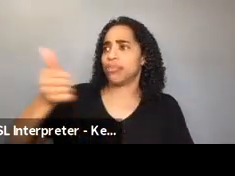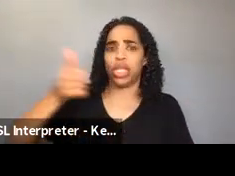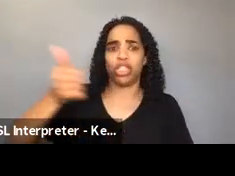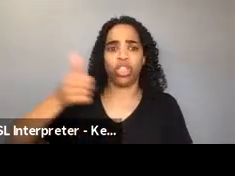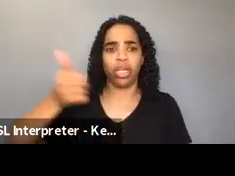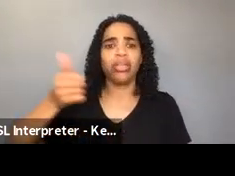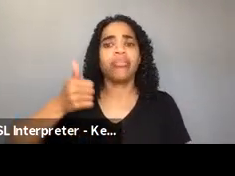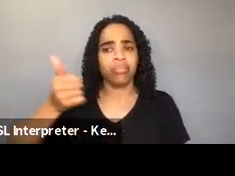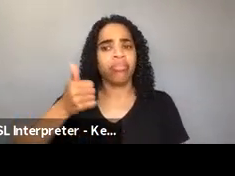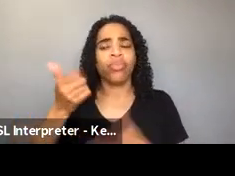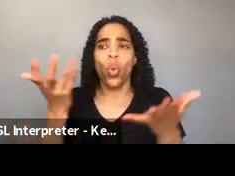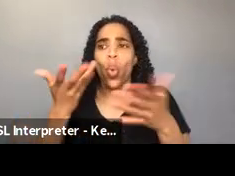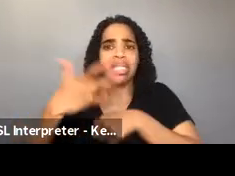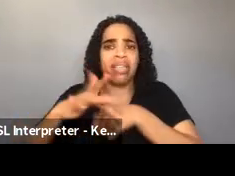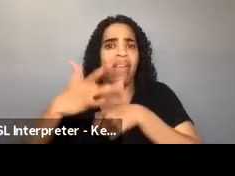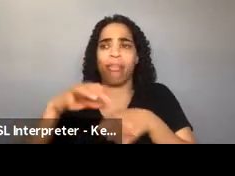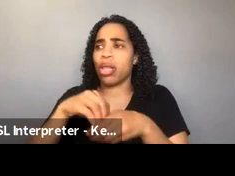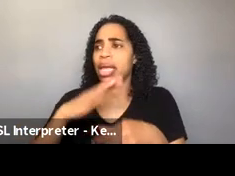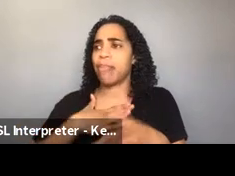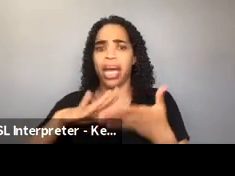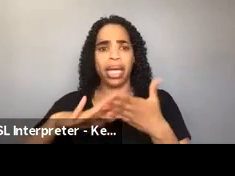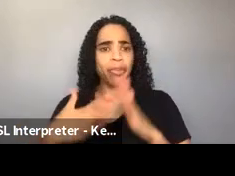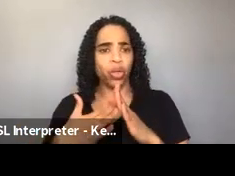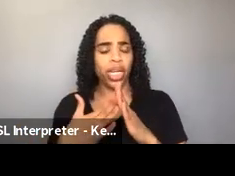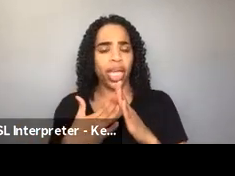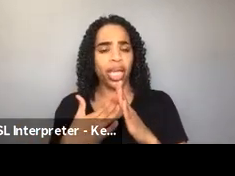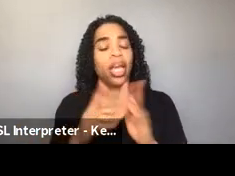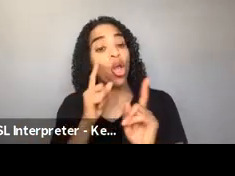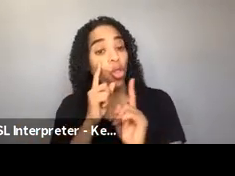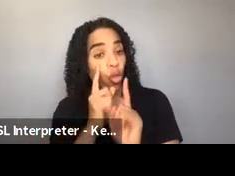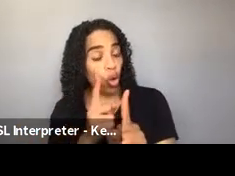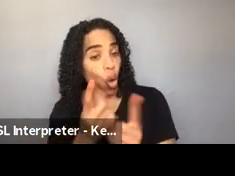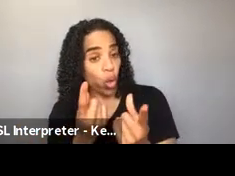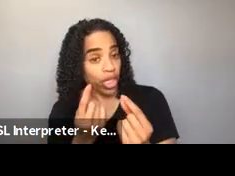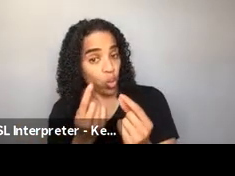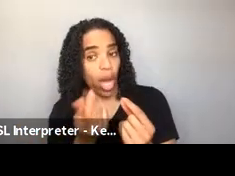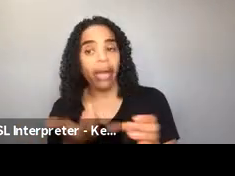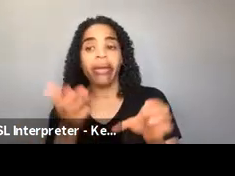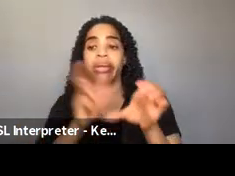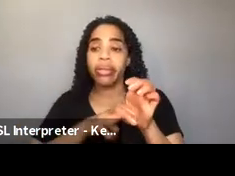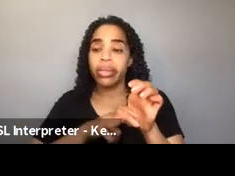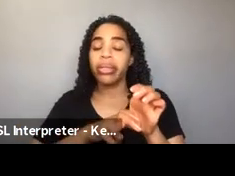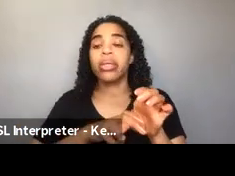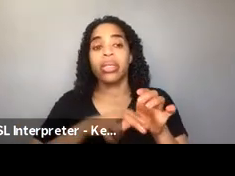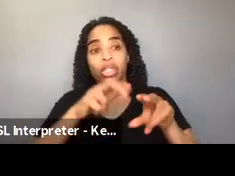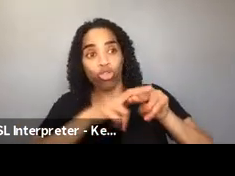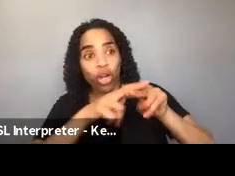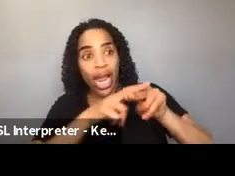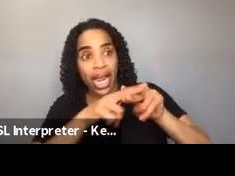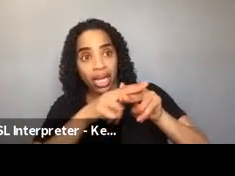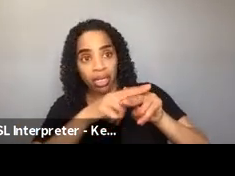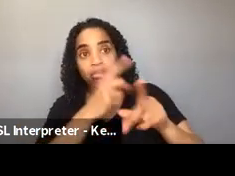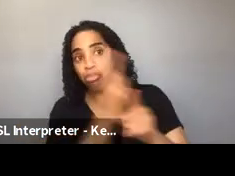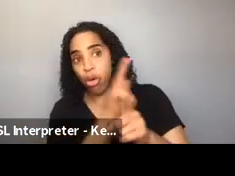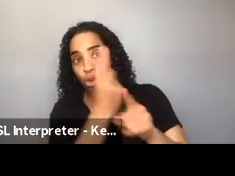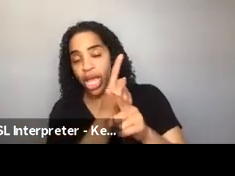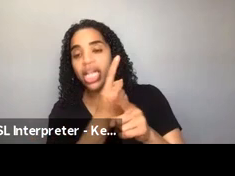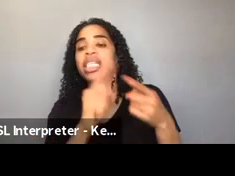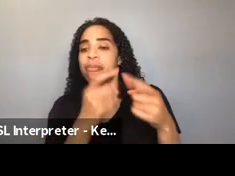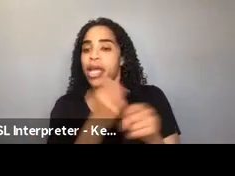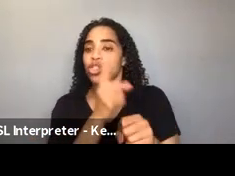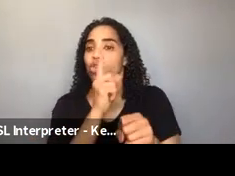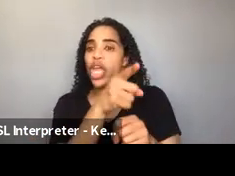options that are available in their community. The goal is to provide the training needed so that individuals can use the